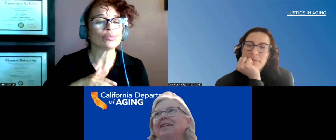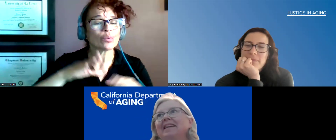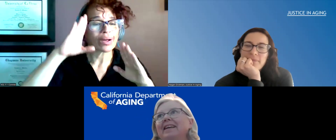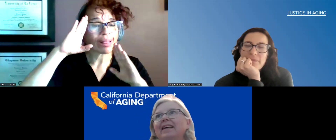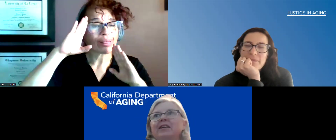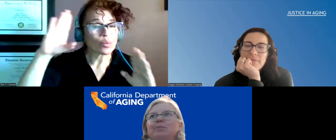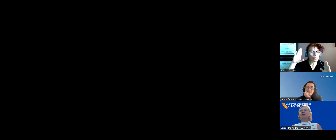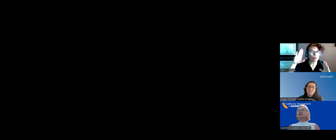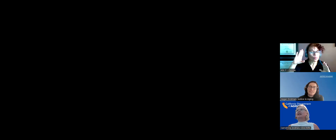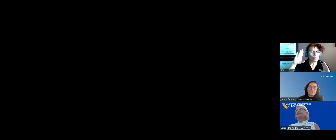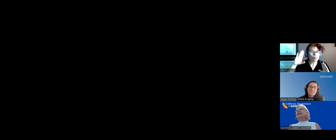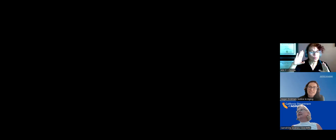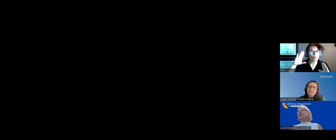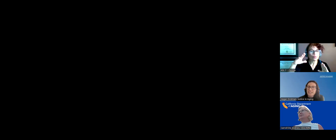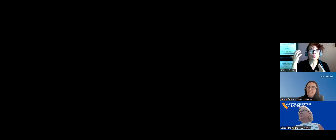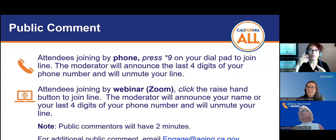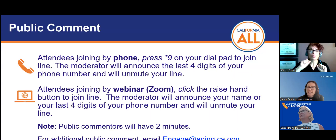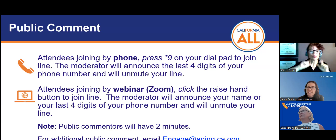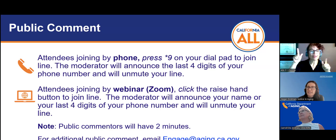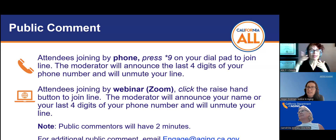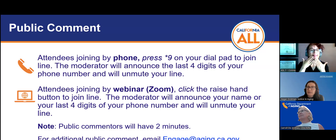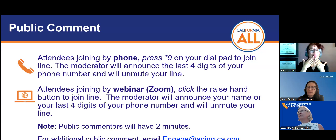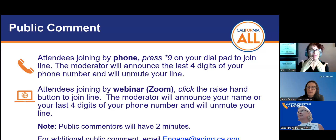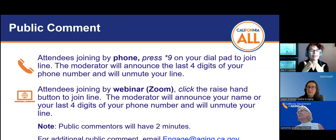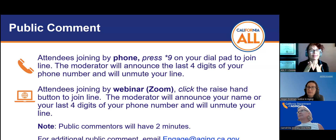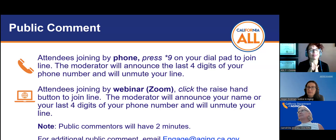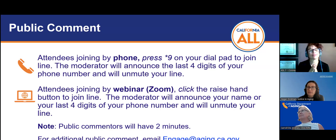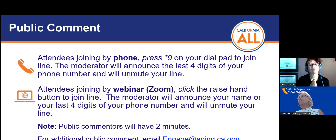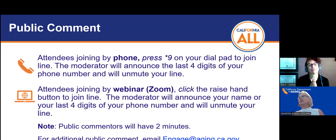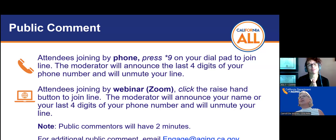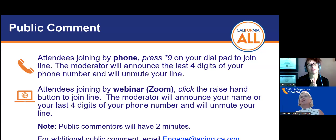Hello. Let's bring up the slide. Thank you.